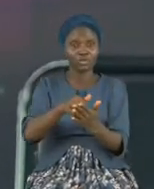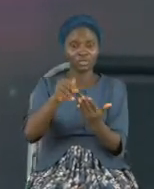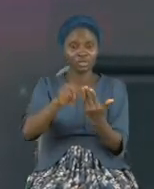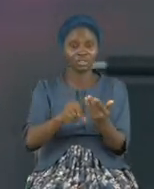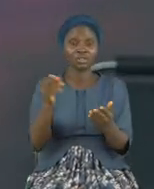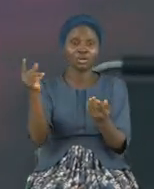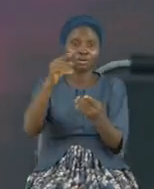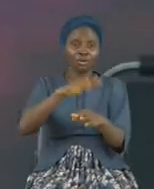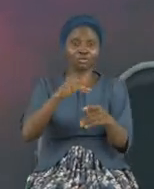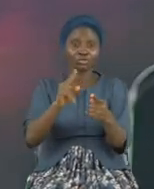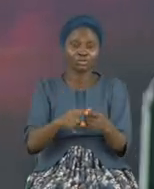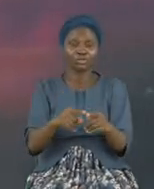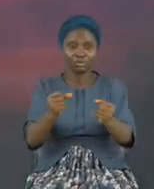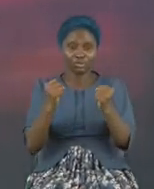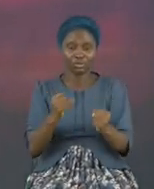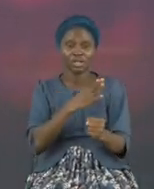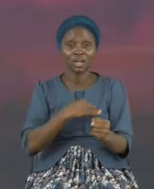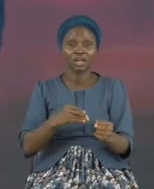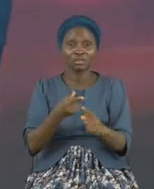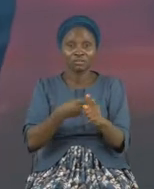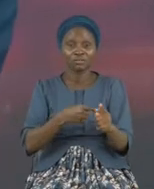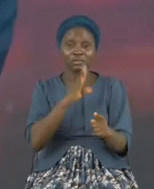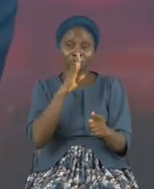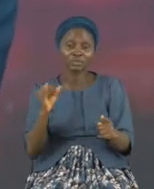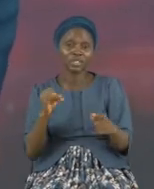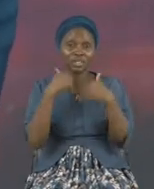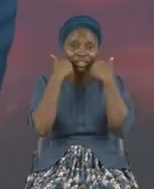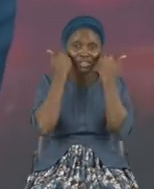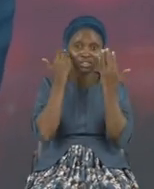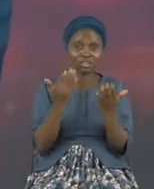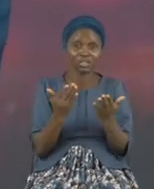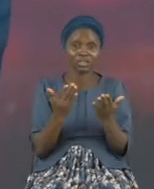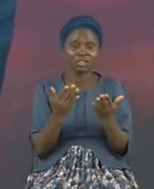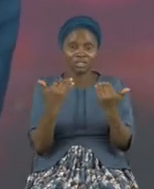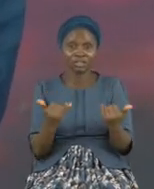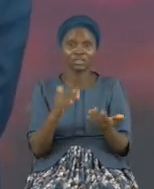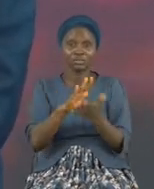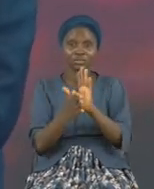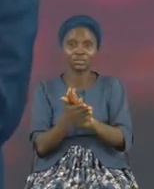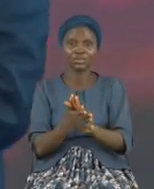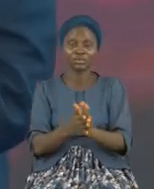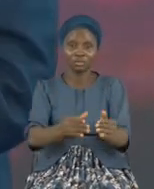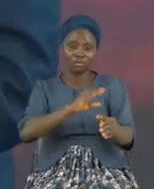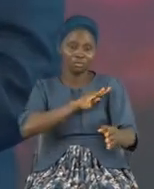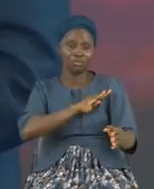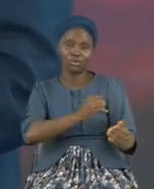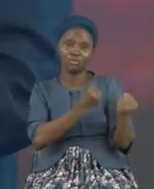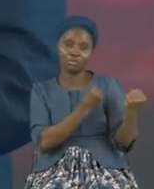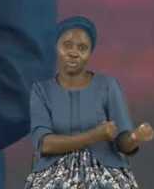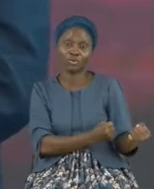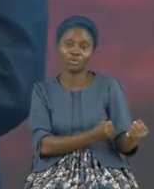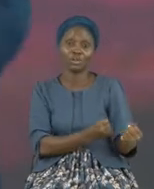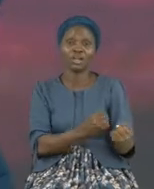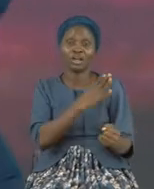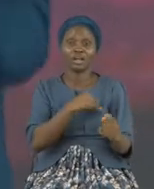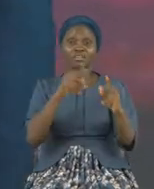from being ashamed unto being very vocal and very deliberate in what he